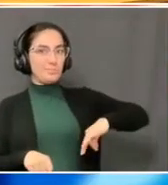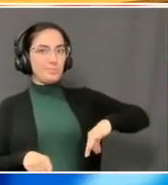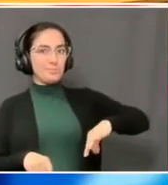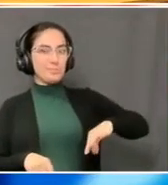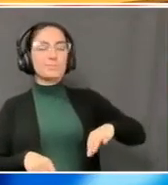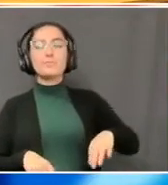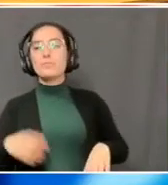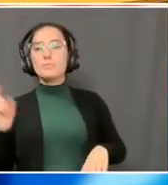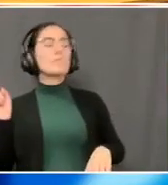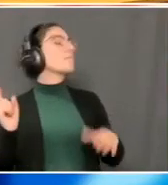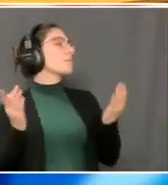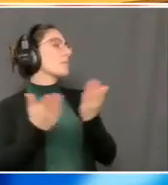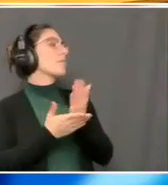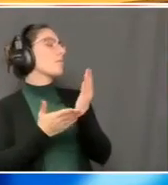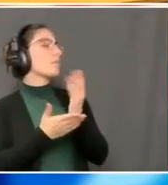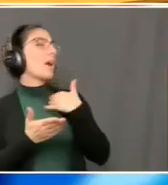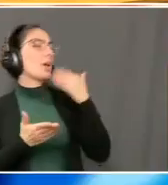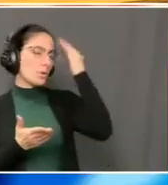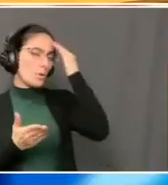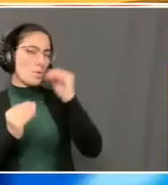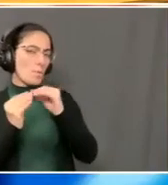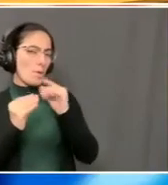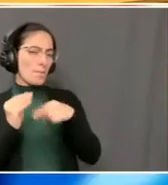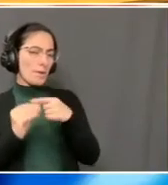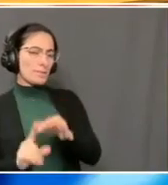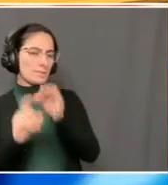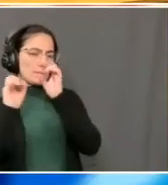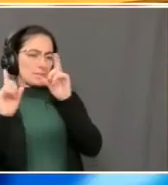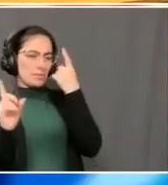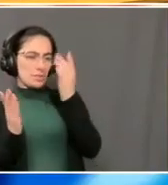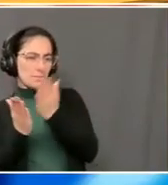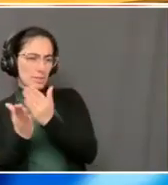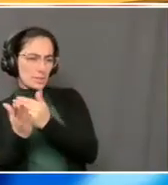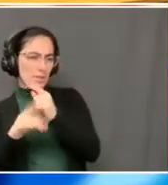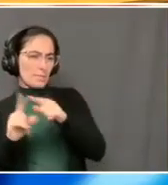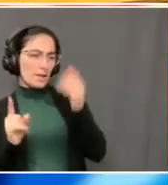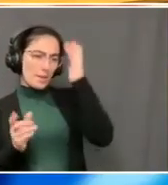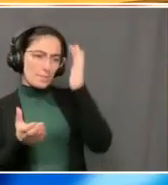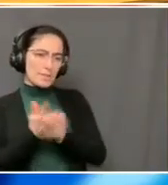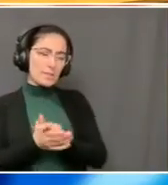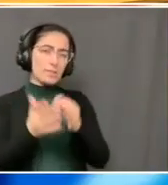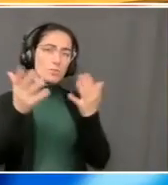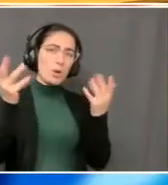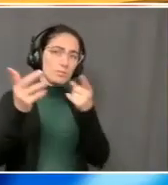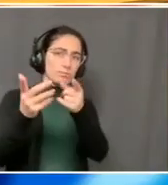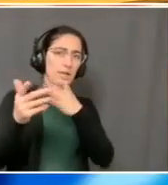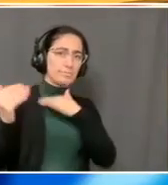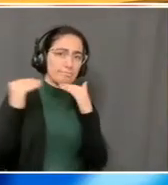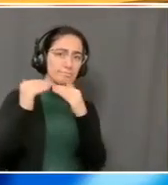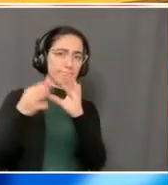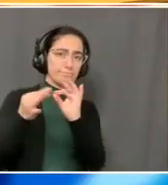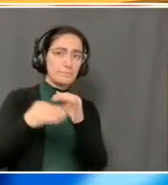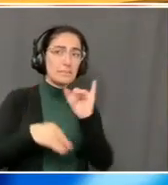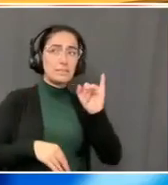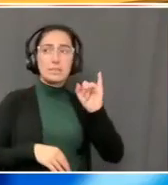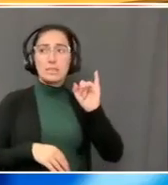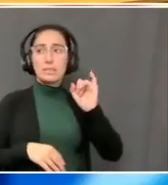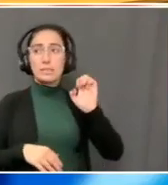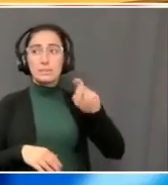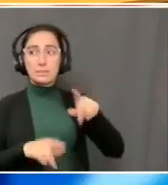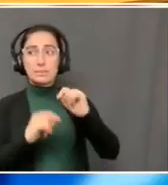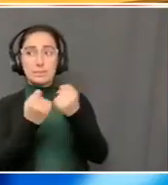put an asterisk, I know that's more about SPED as opposed to the budget right now, but I think to Ms. Griego's point, like it is the IP team decision, but some of